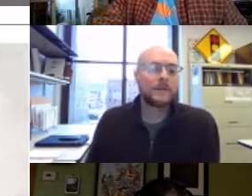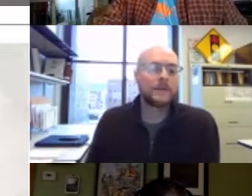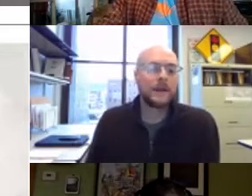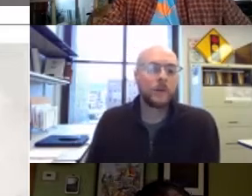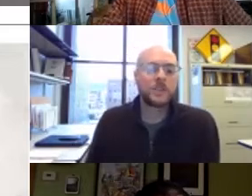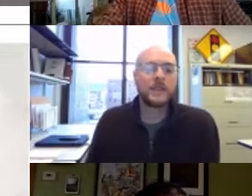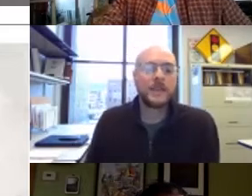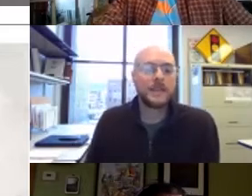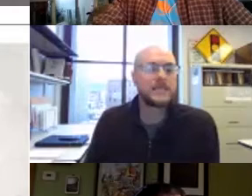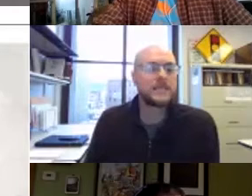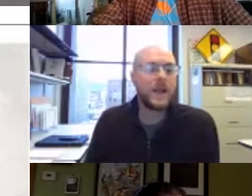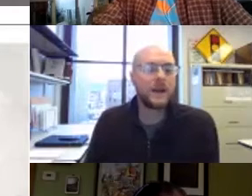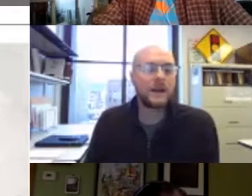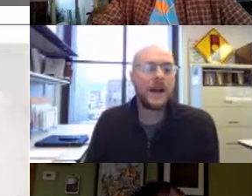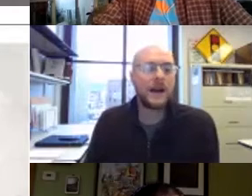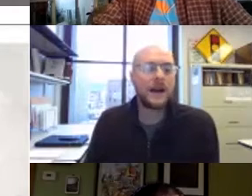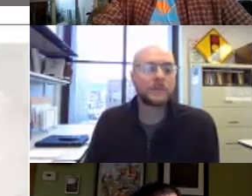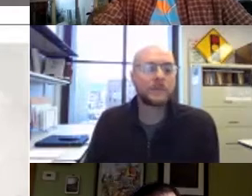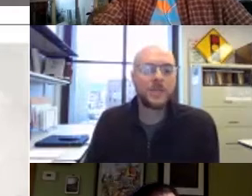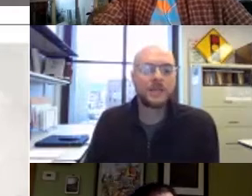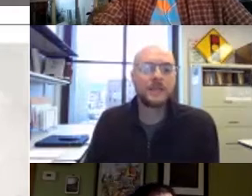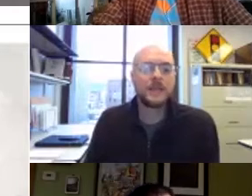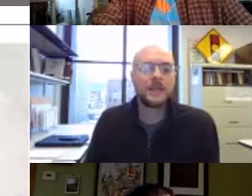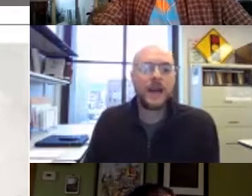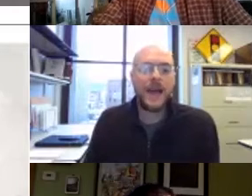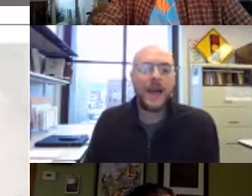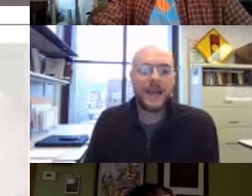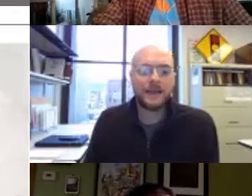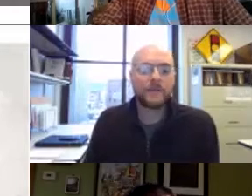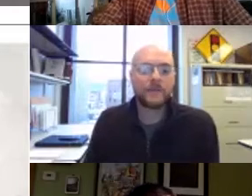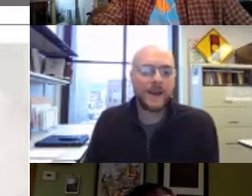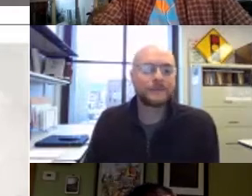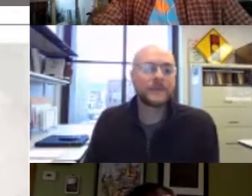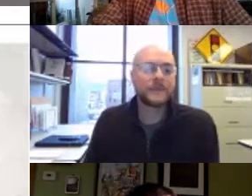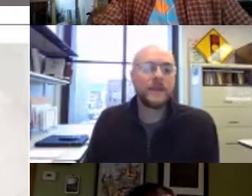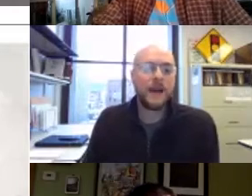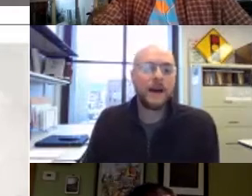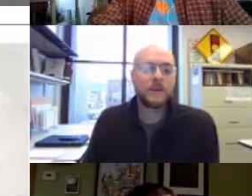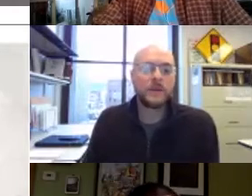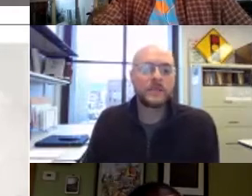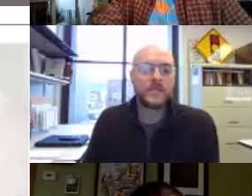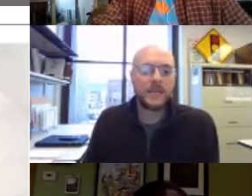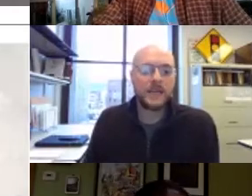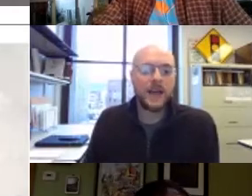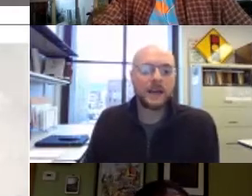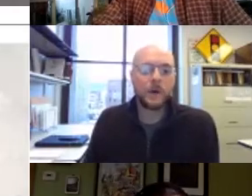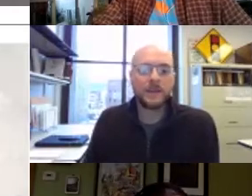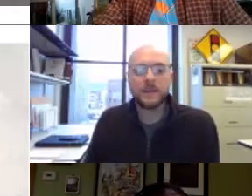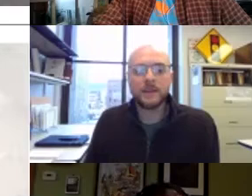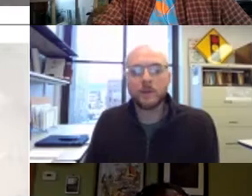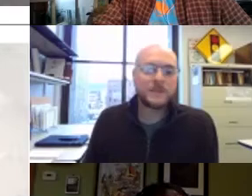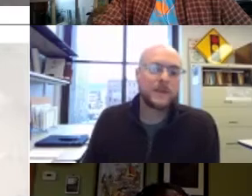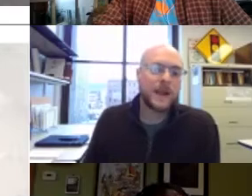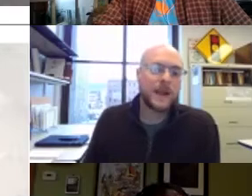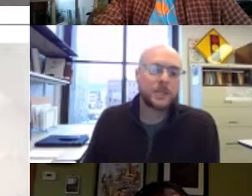so unfortunately, this is where our project has to end for now. So you can see